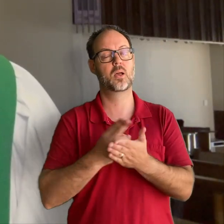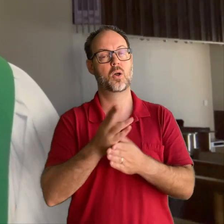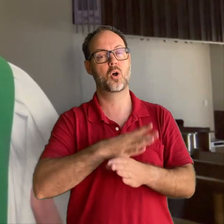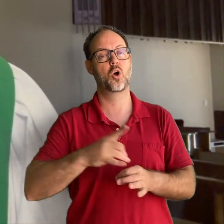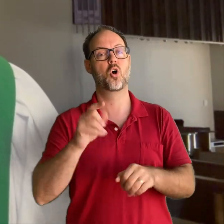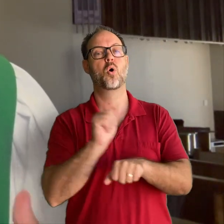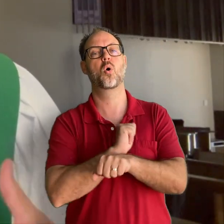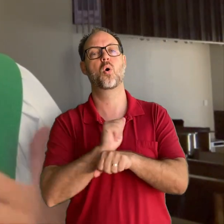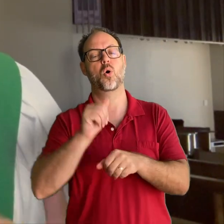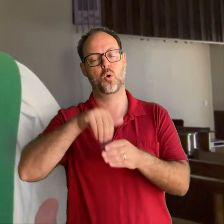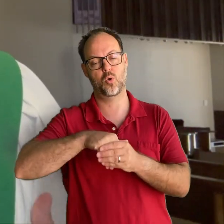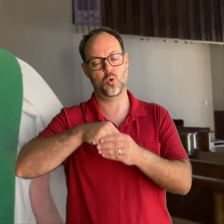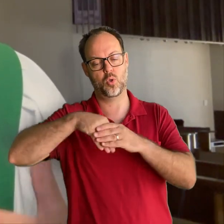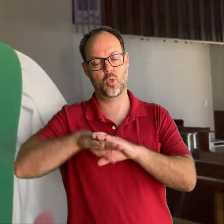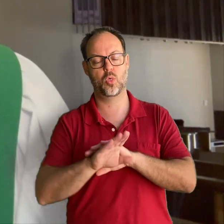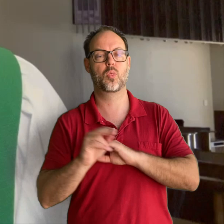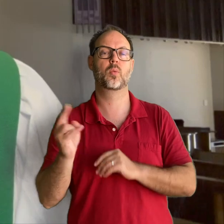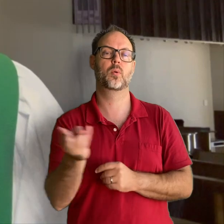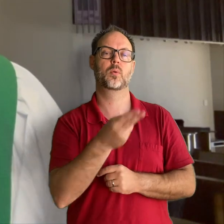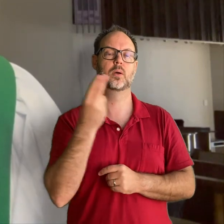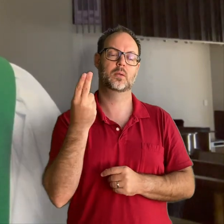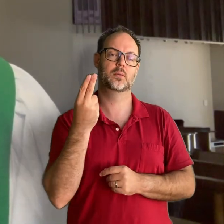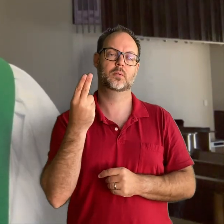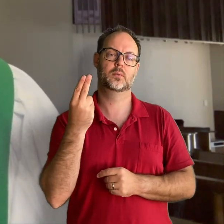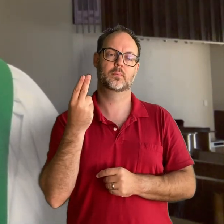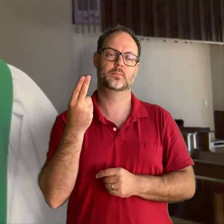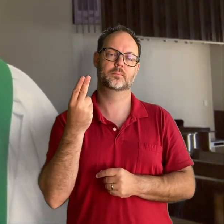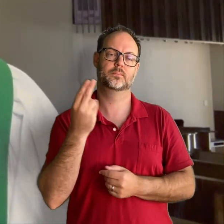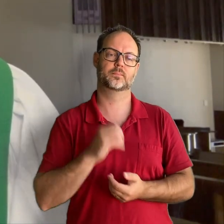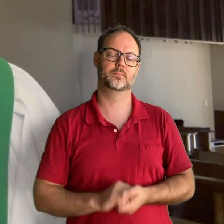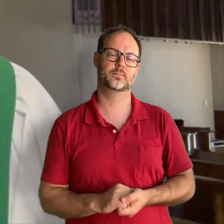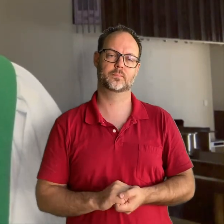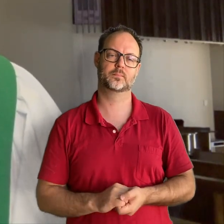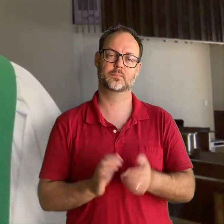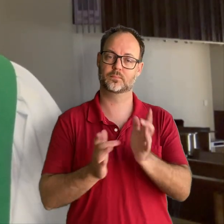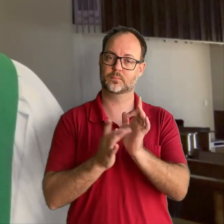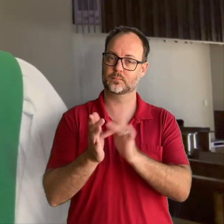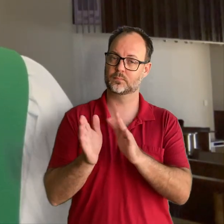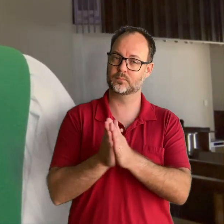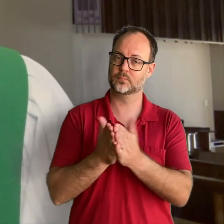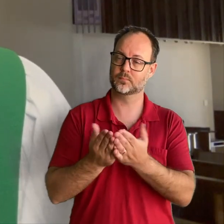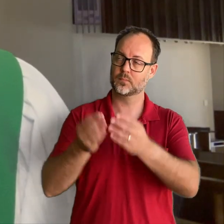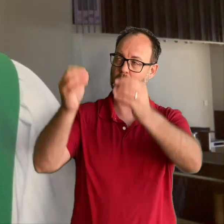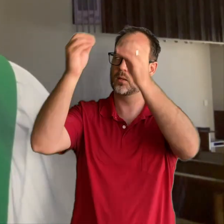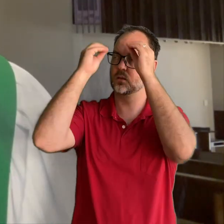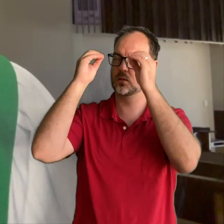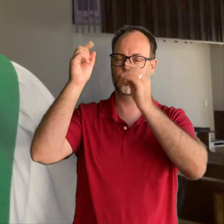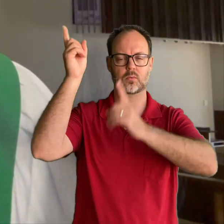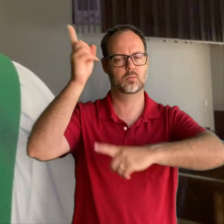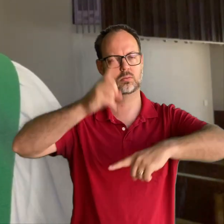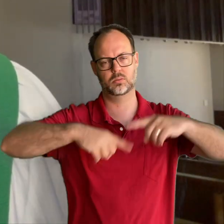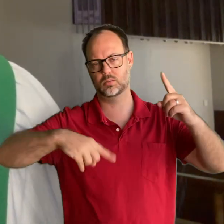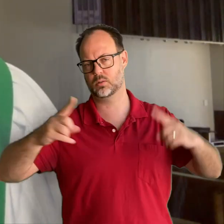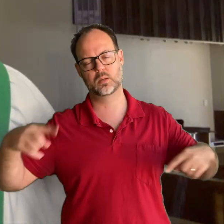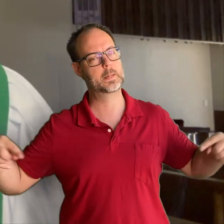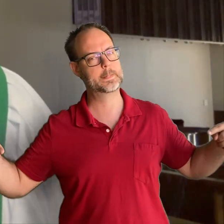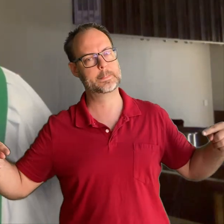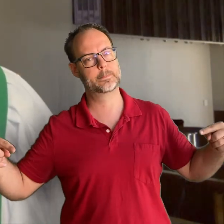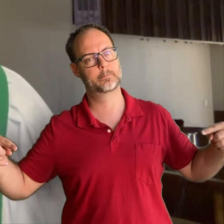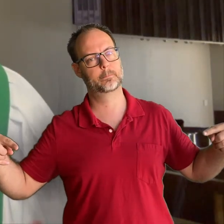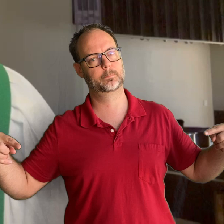Holy Spirit at work in and through us. The Bible teaches this to us in many and different